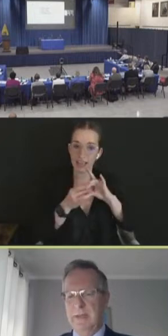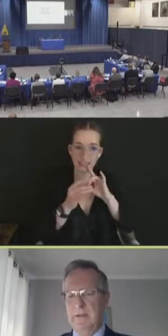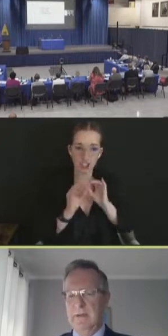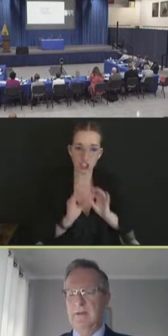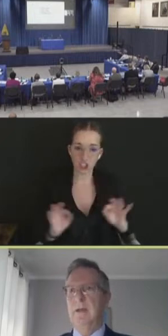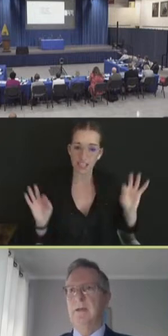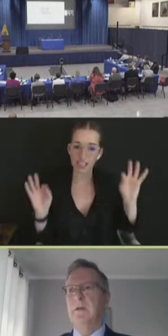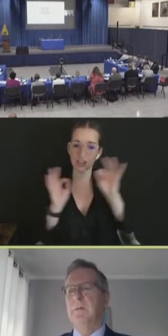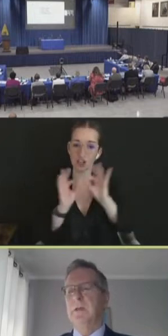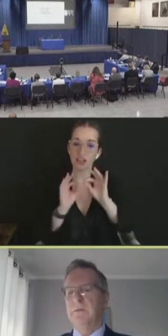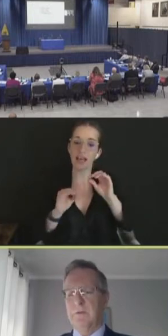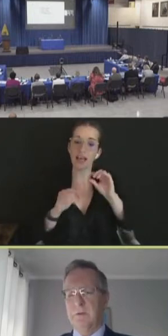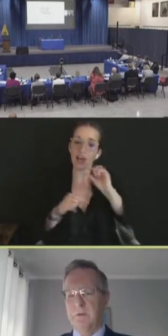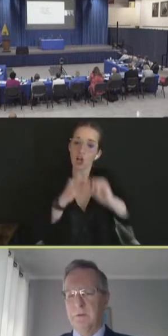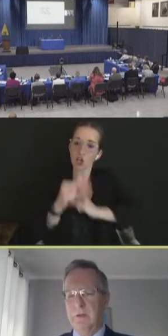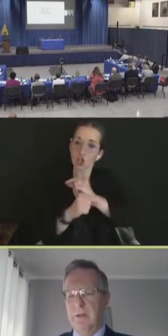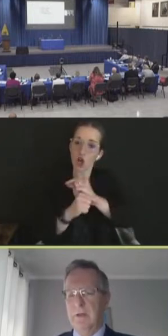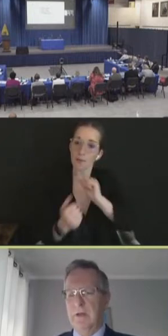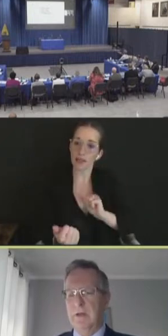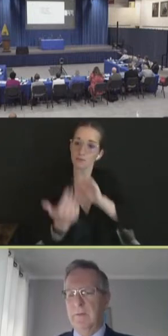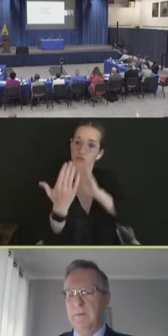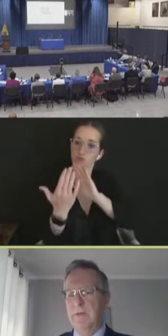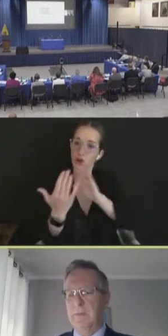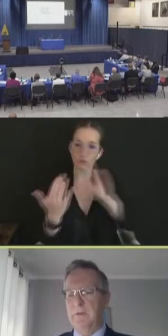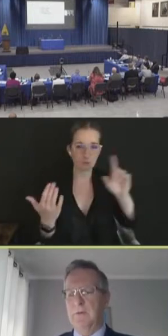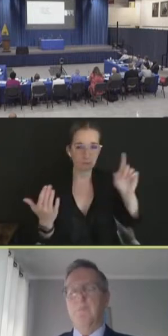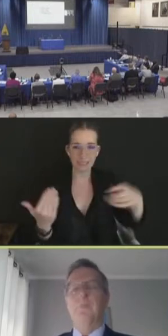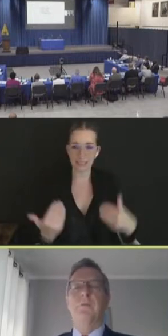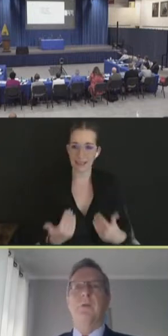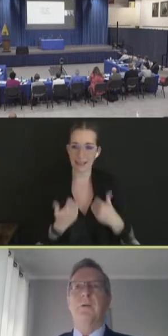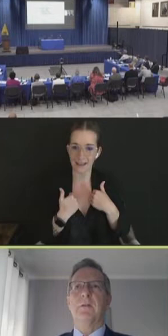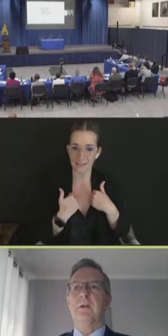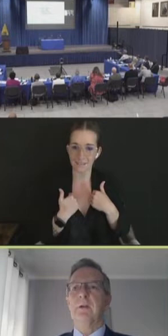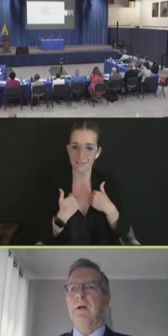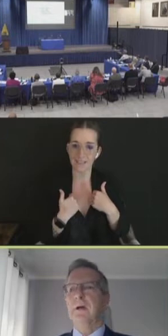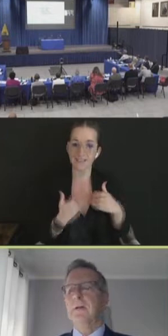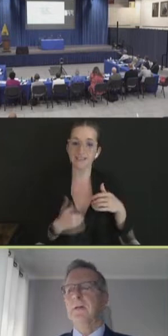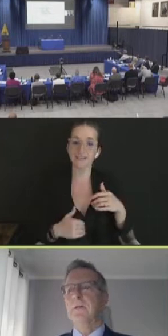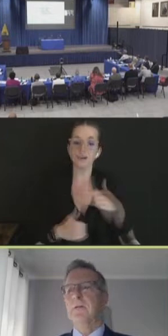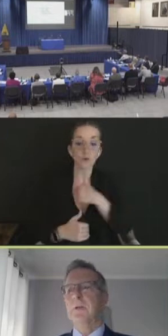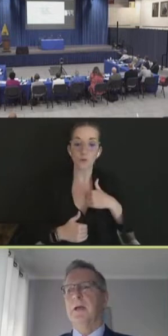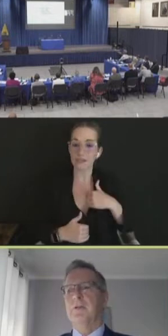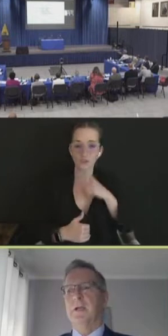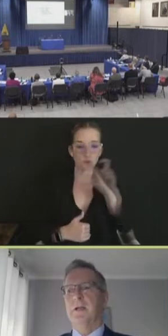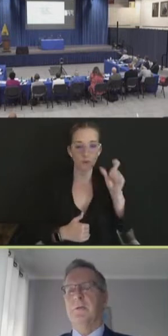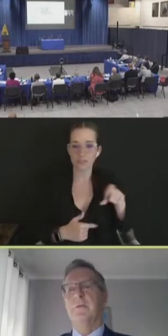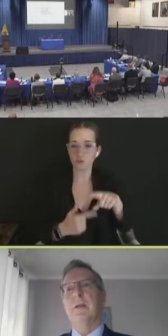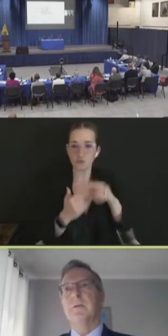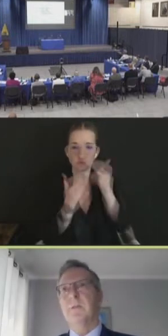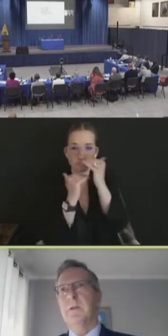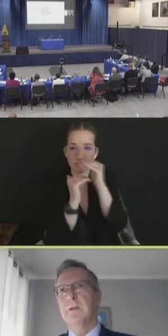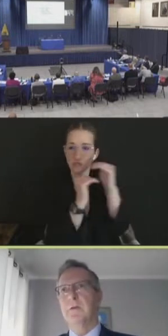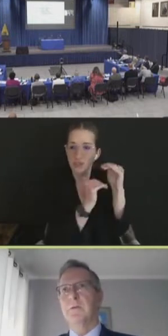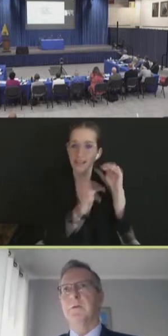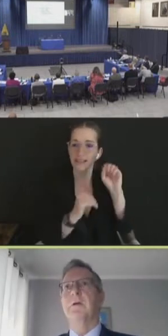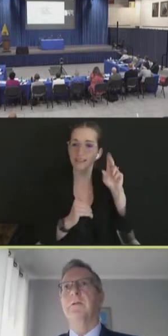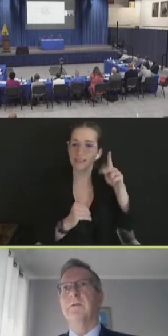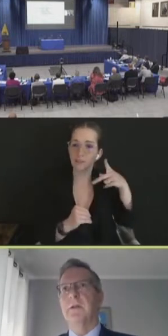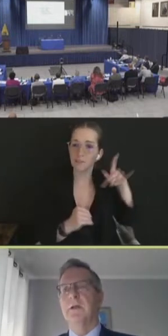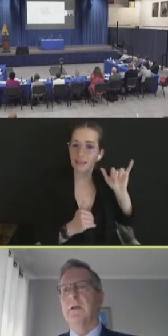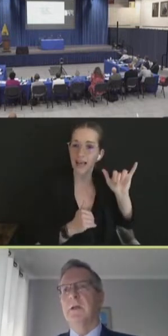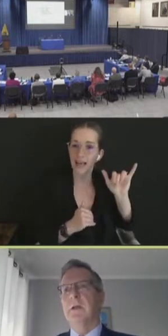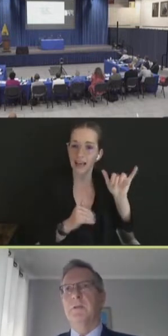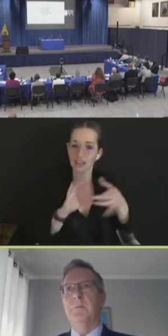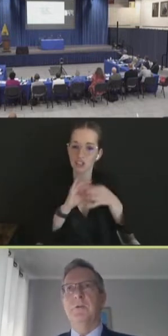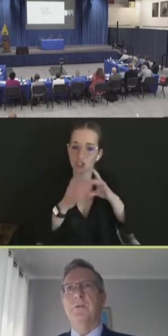be taken and be considered, and that we don't restrict the supply chain or the flexibility or the